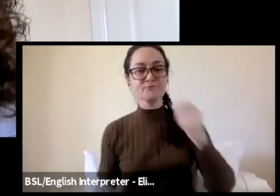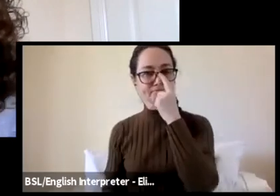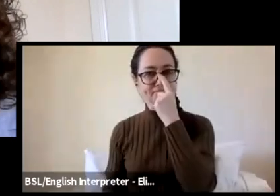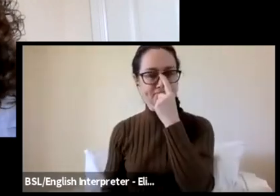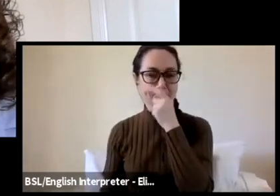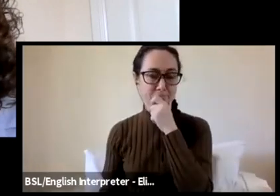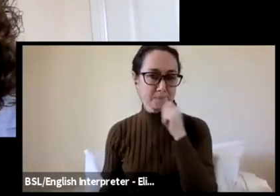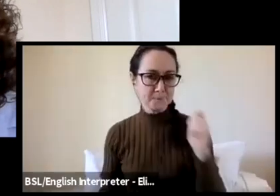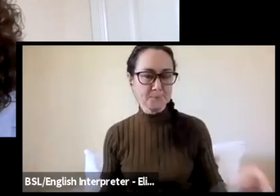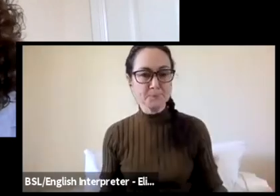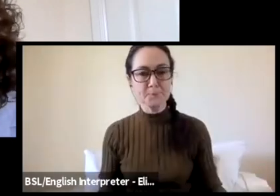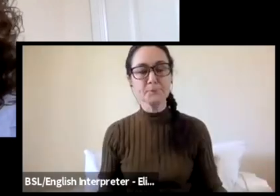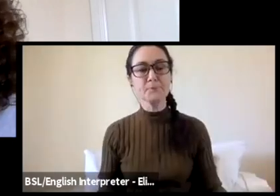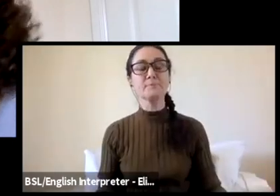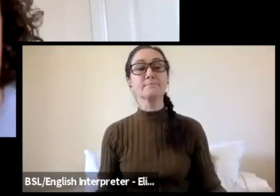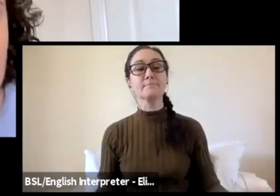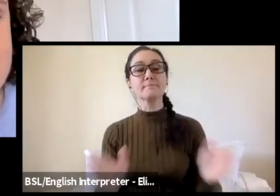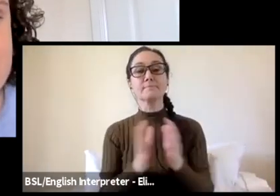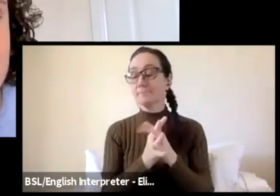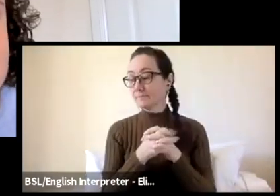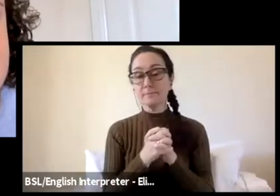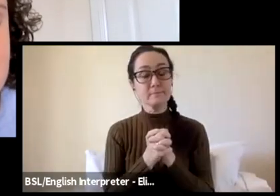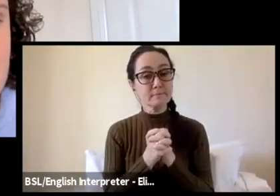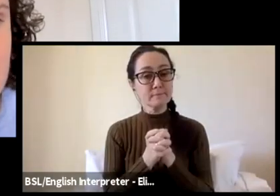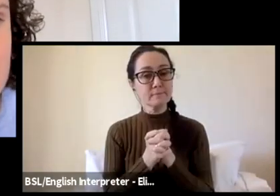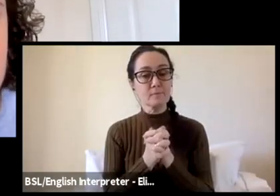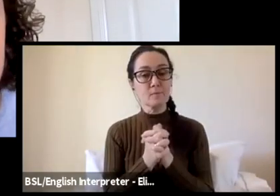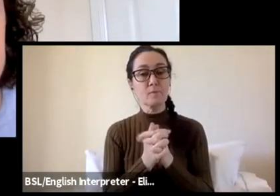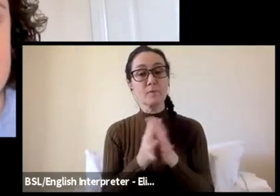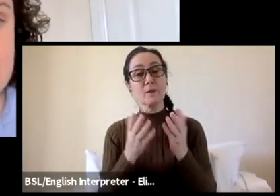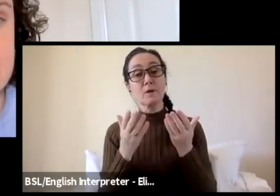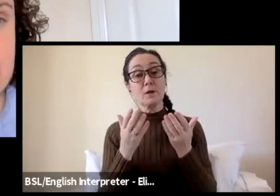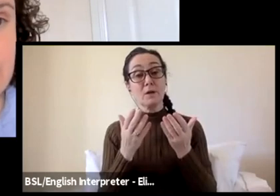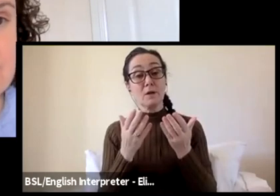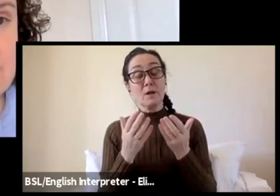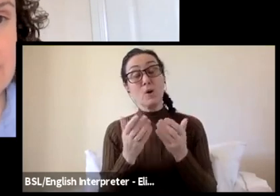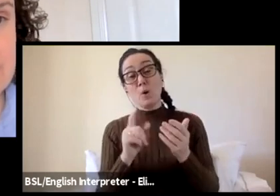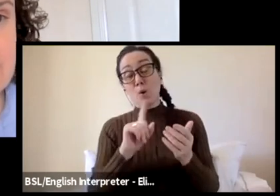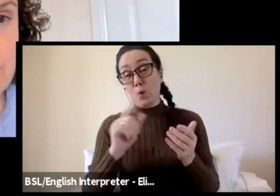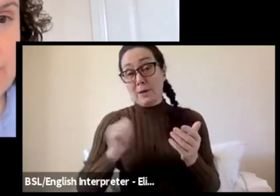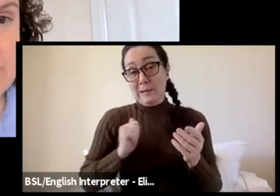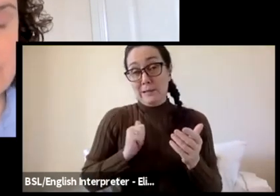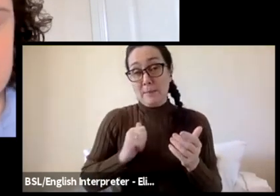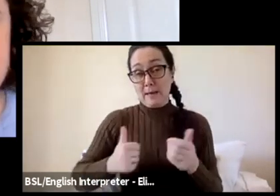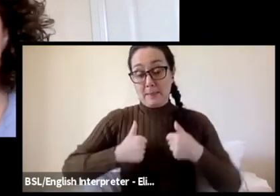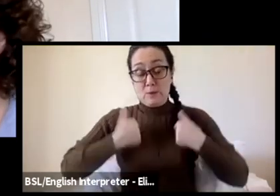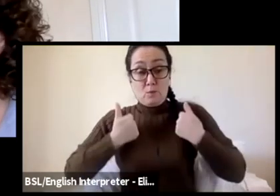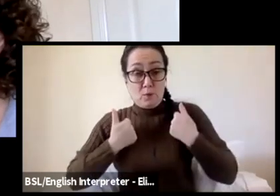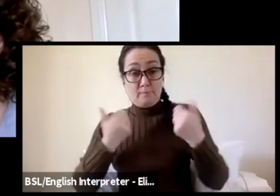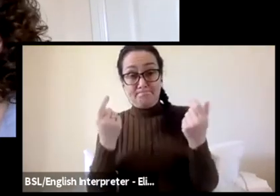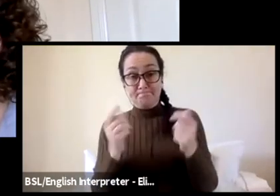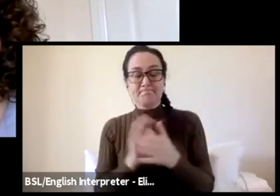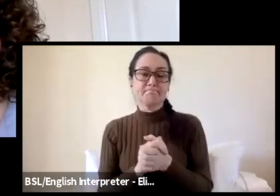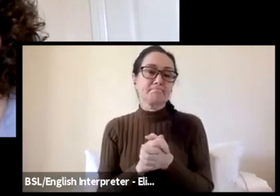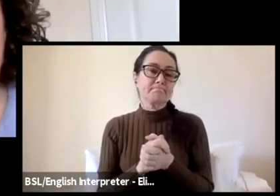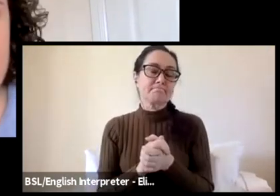speakers. So I wanted to talk a little bit about the shape of this morning, what it's going to look like and what we're going to do. So